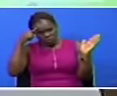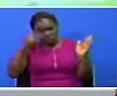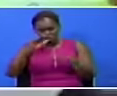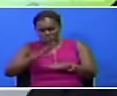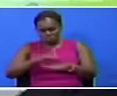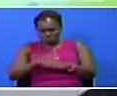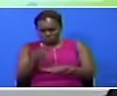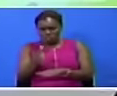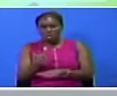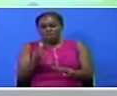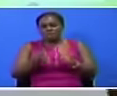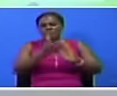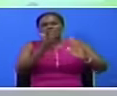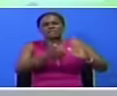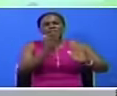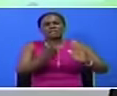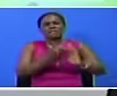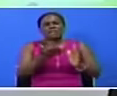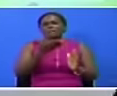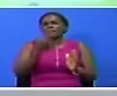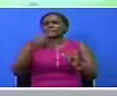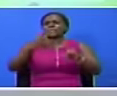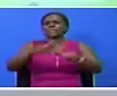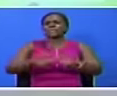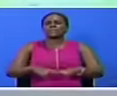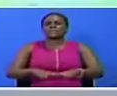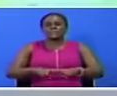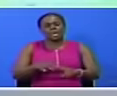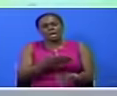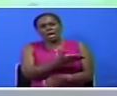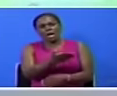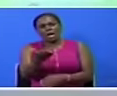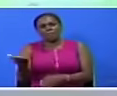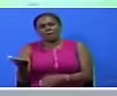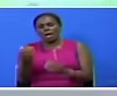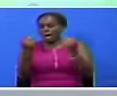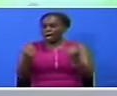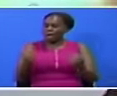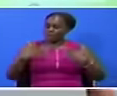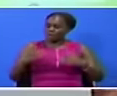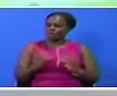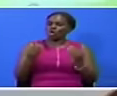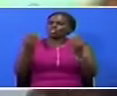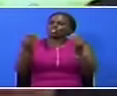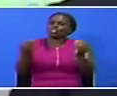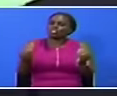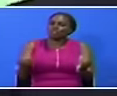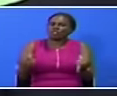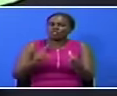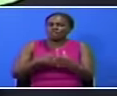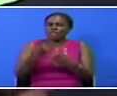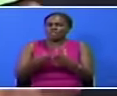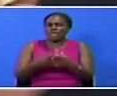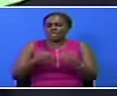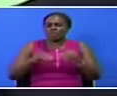election, very quickly, why don't you just sit with these difficult people, who are not very difficult people, resolve them, then we can move, Mr.